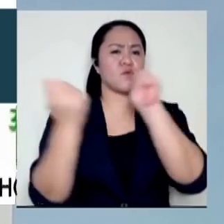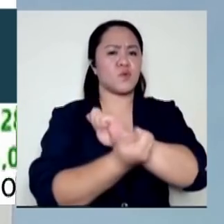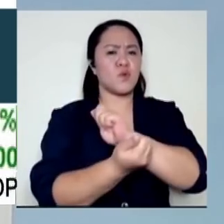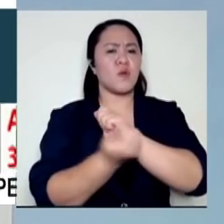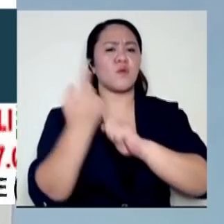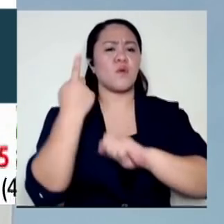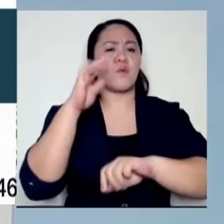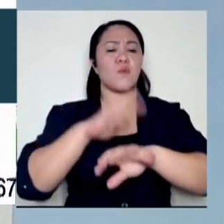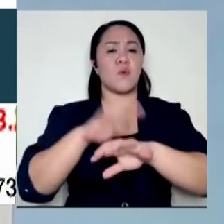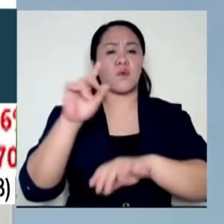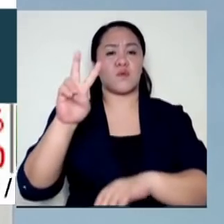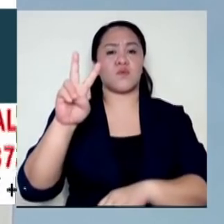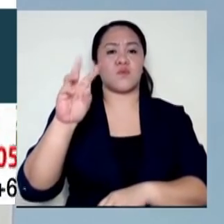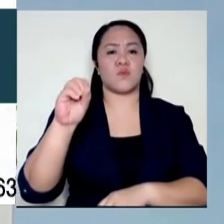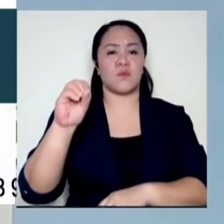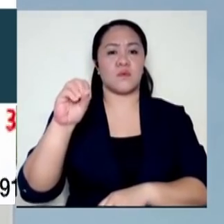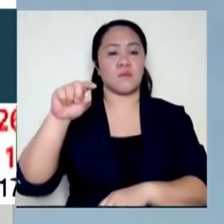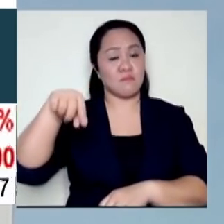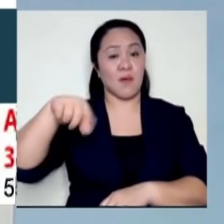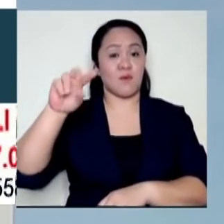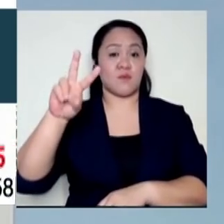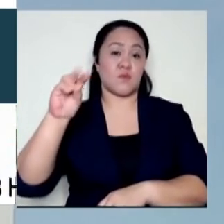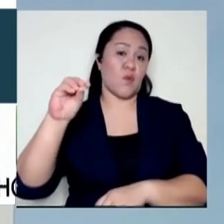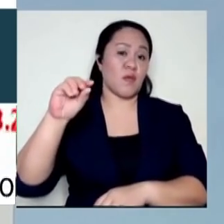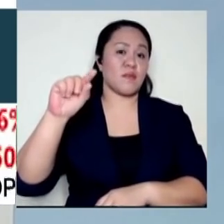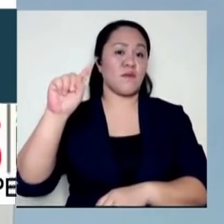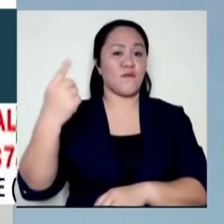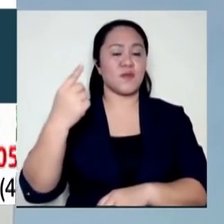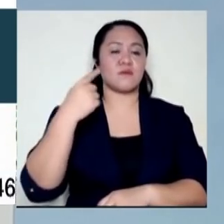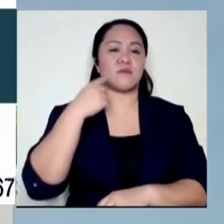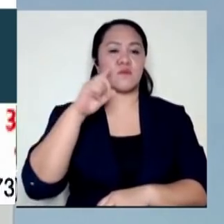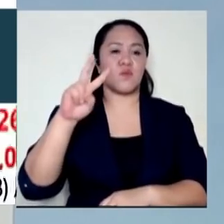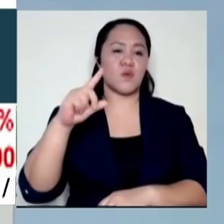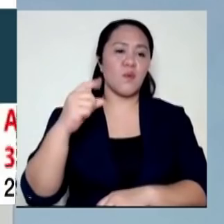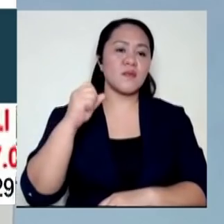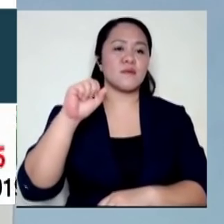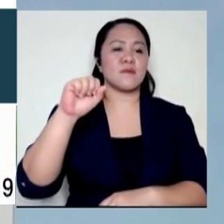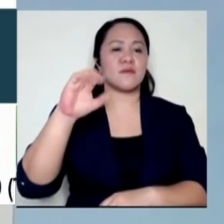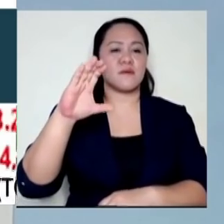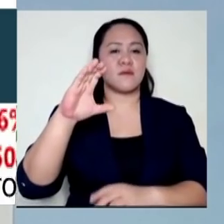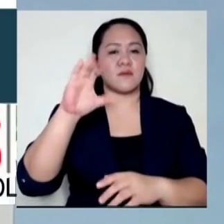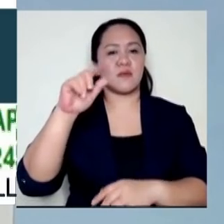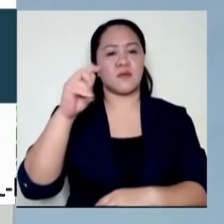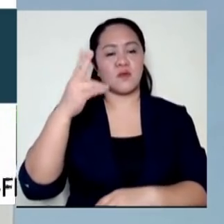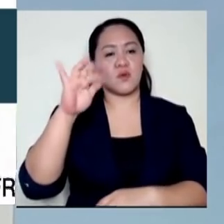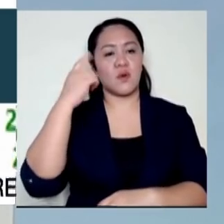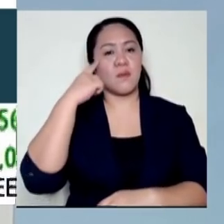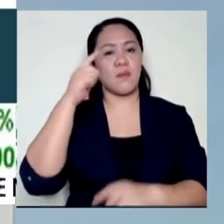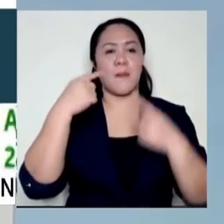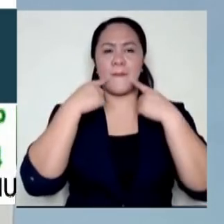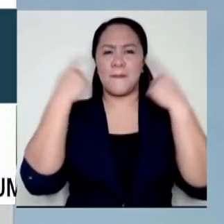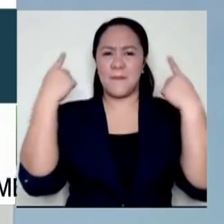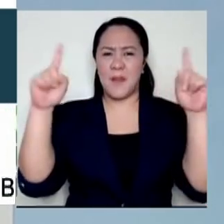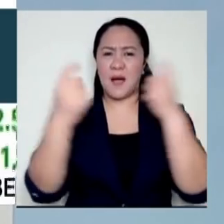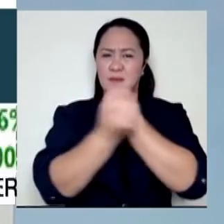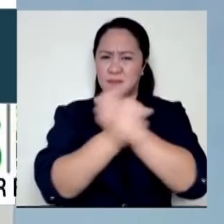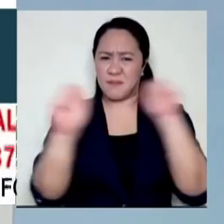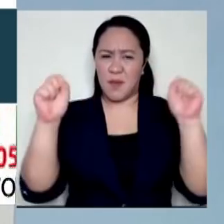century. And I think how we act and whether we pull together as democracies is going